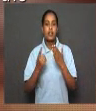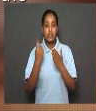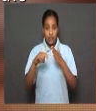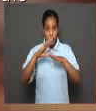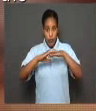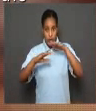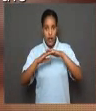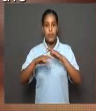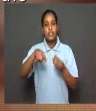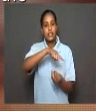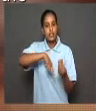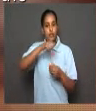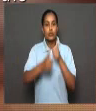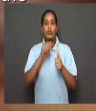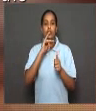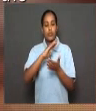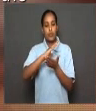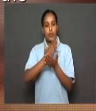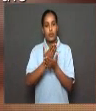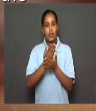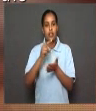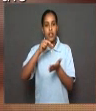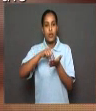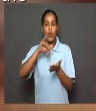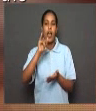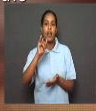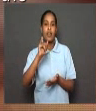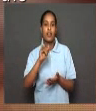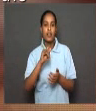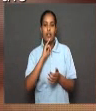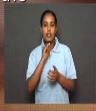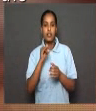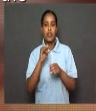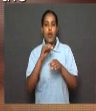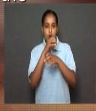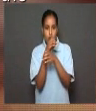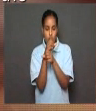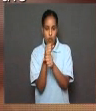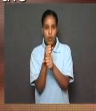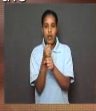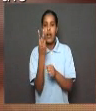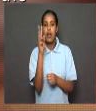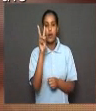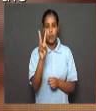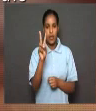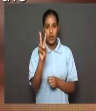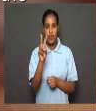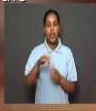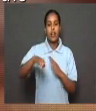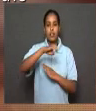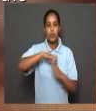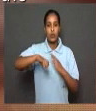overlap region, which is between the nuclei, is occupied by a pair of